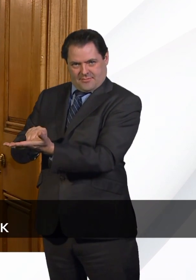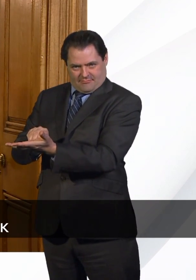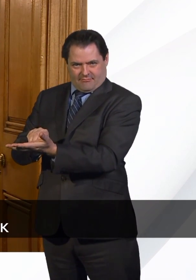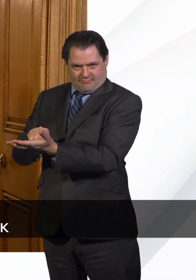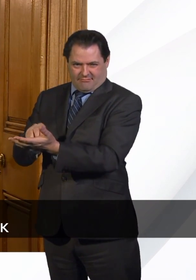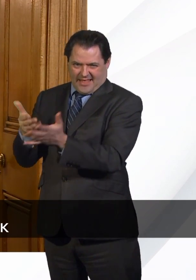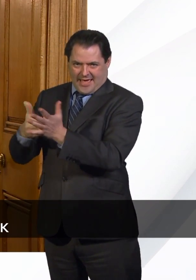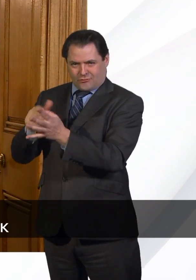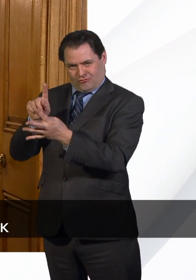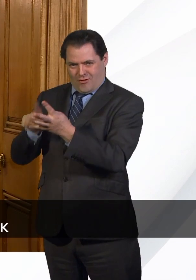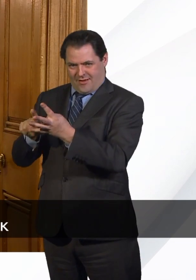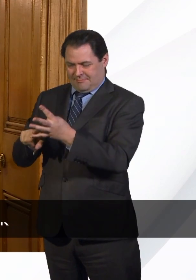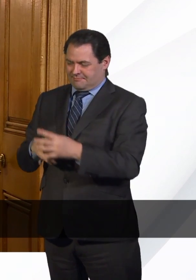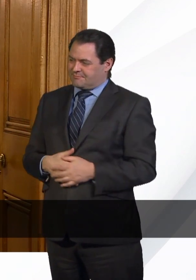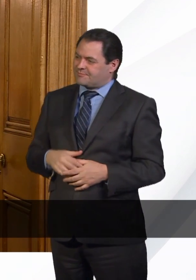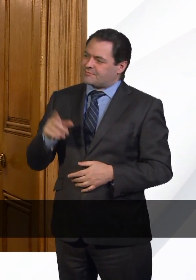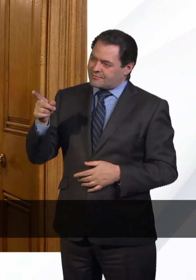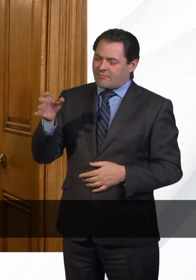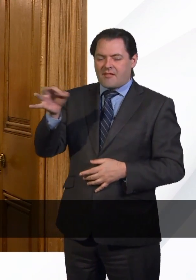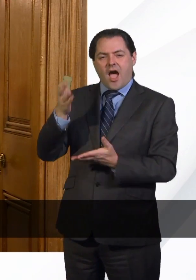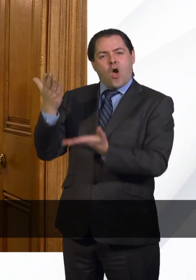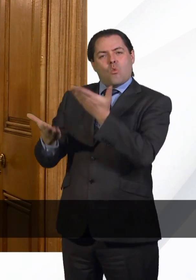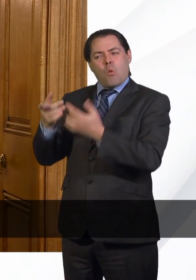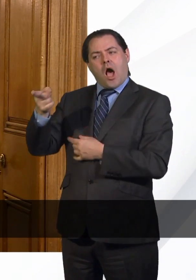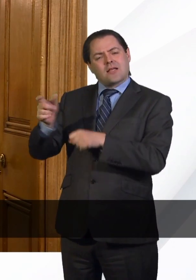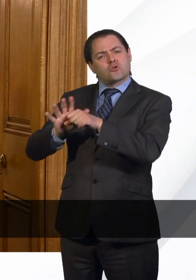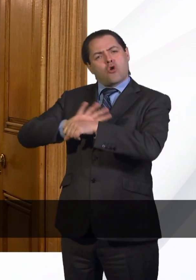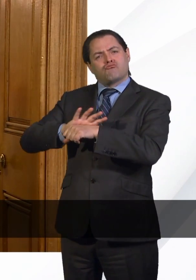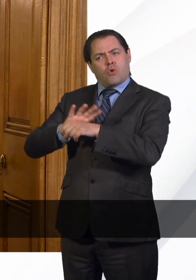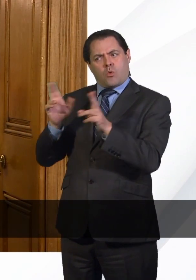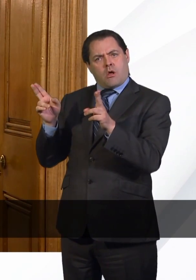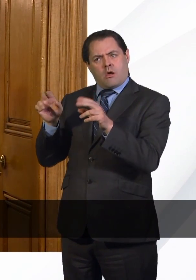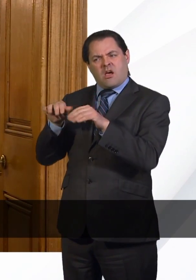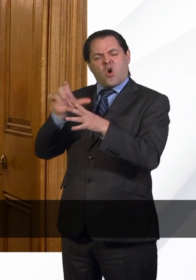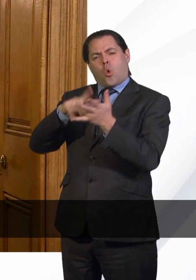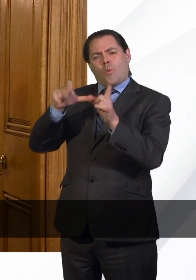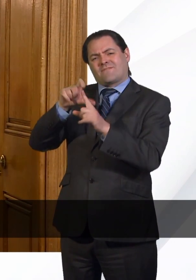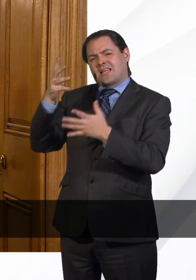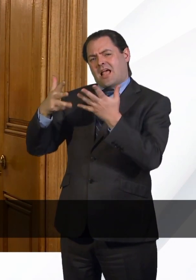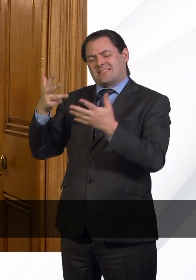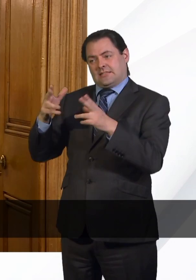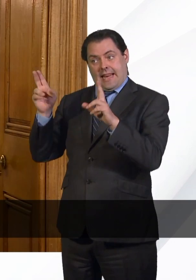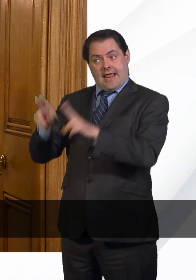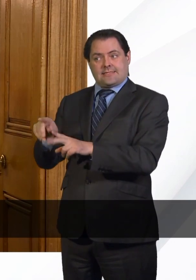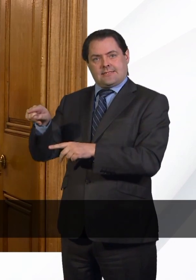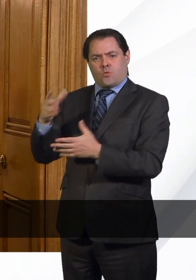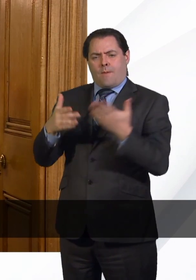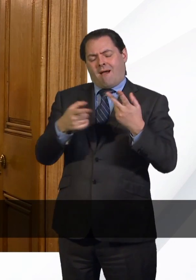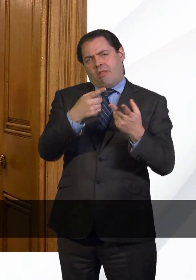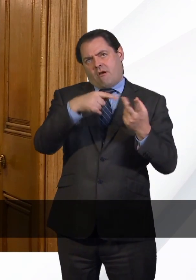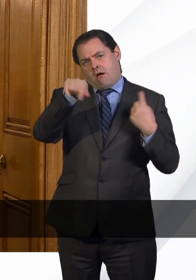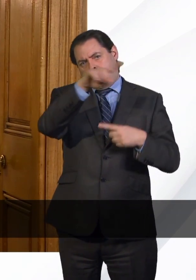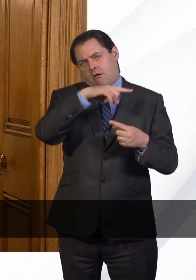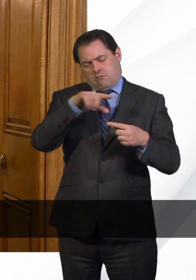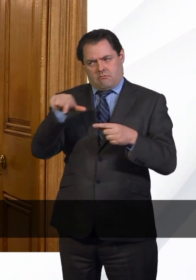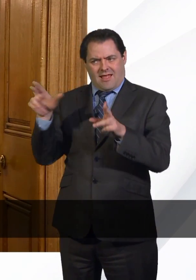the Isle of Wight has a slightly lower rate of new COVID infections than some other places in the country,